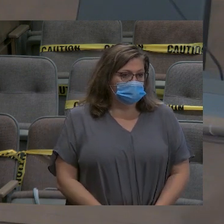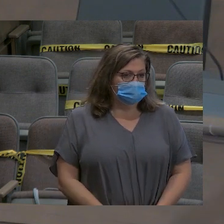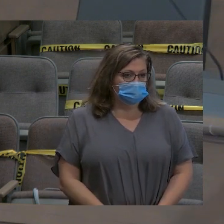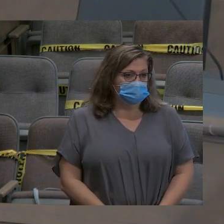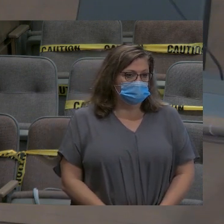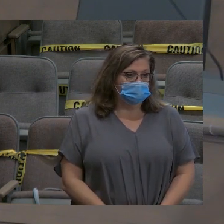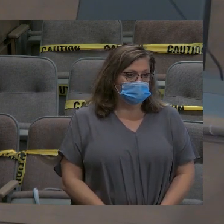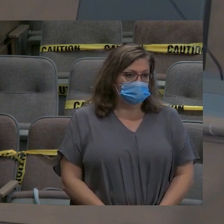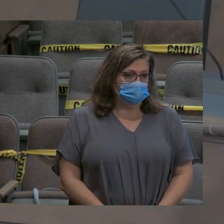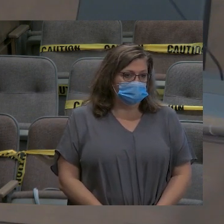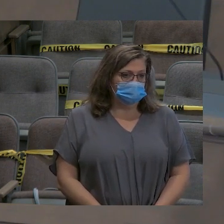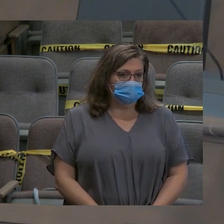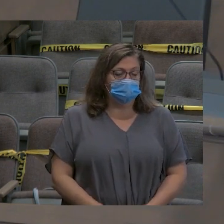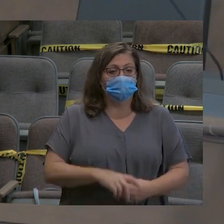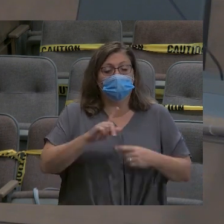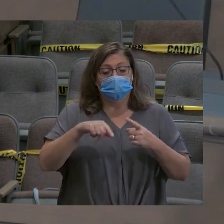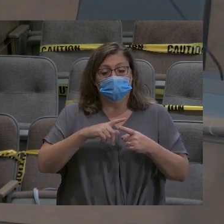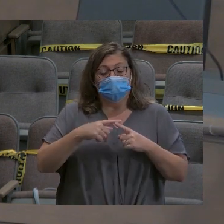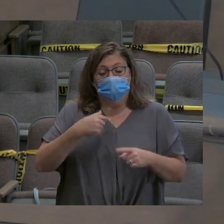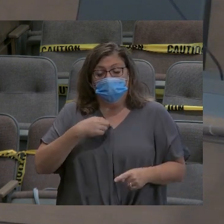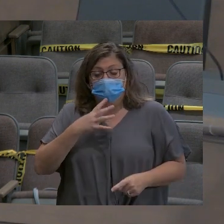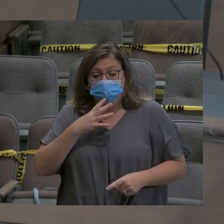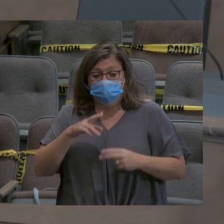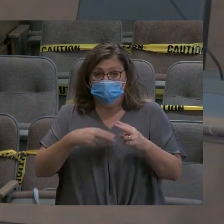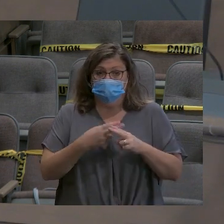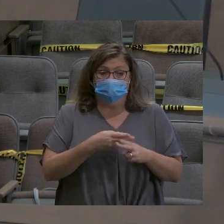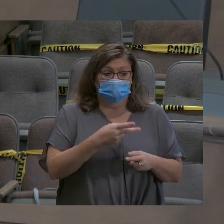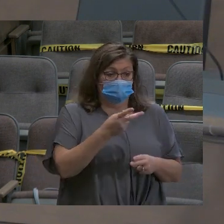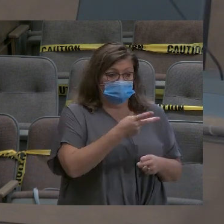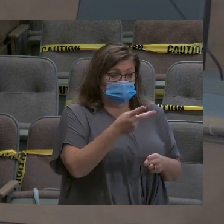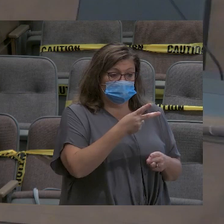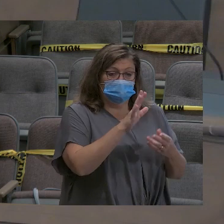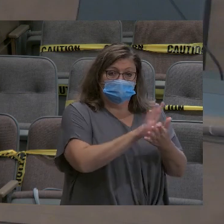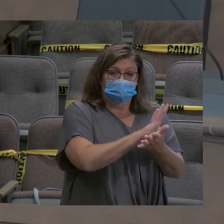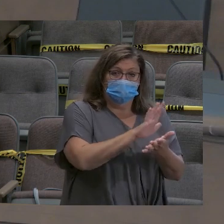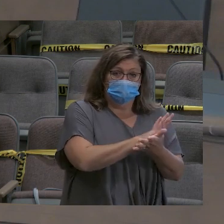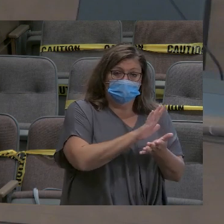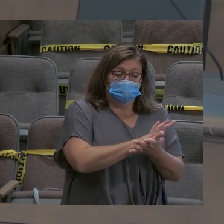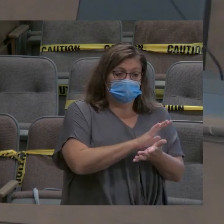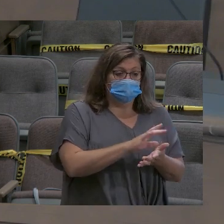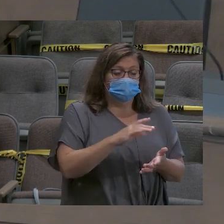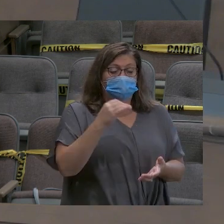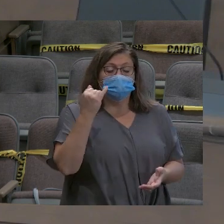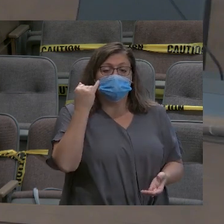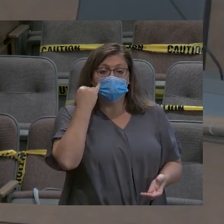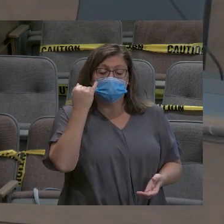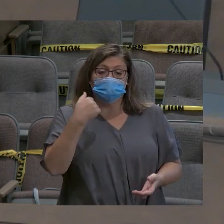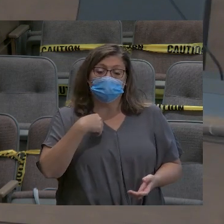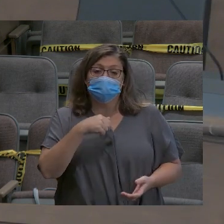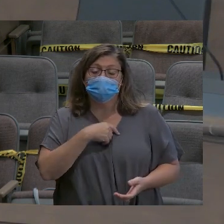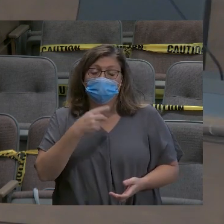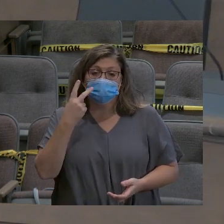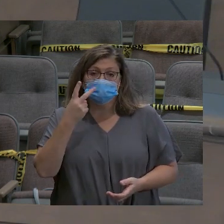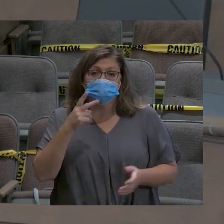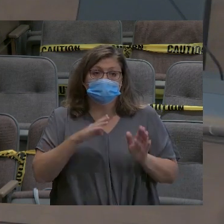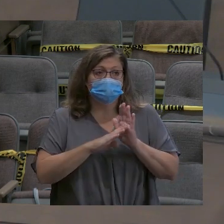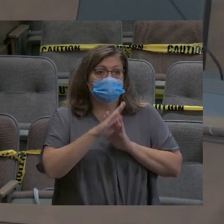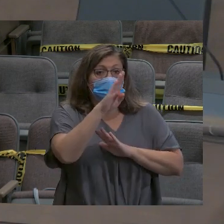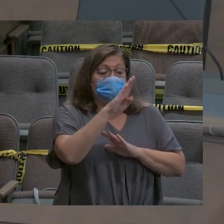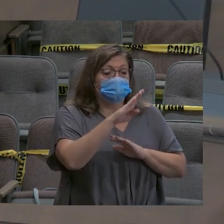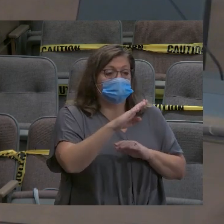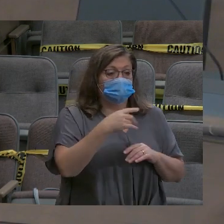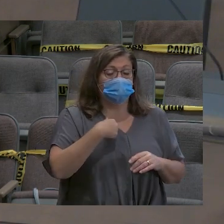when I talk about these pamphlets, there are things that if we see a spike, if we heed the medical